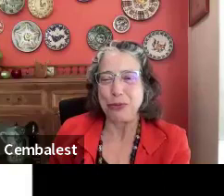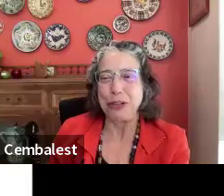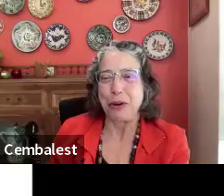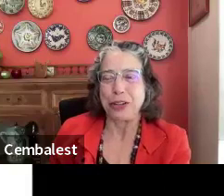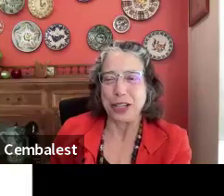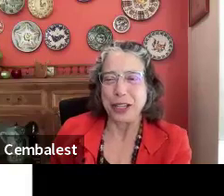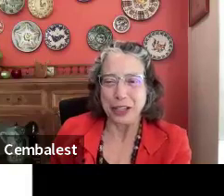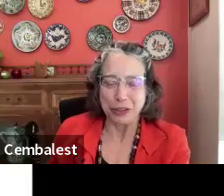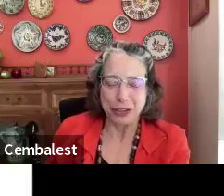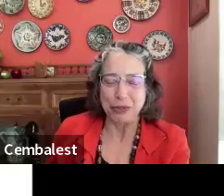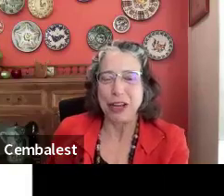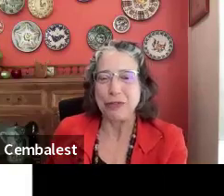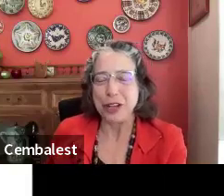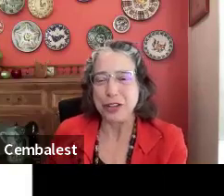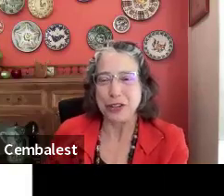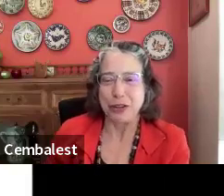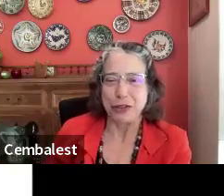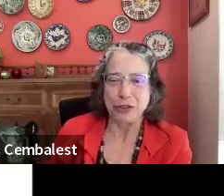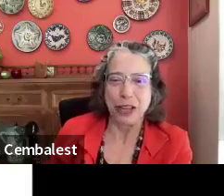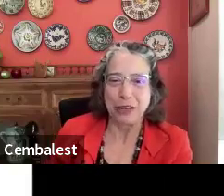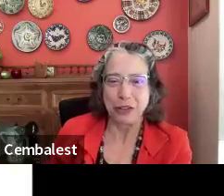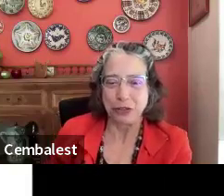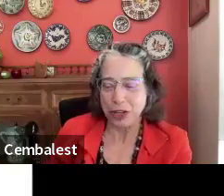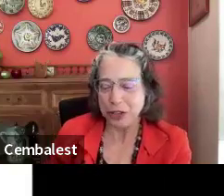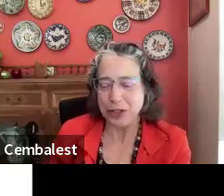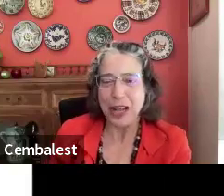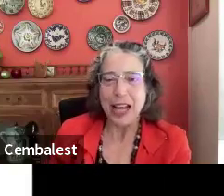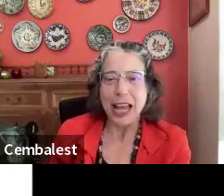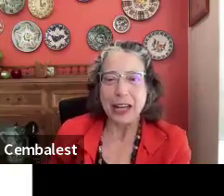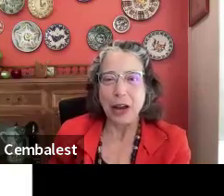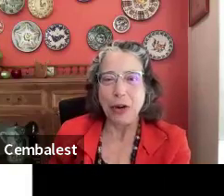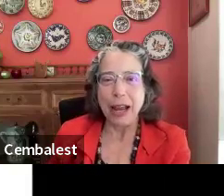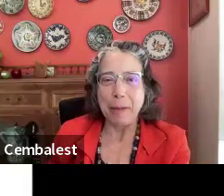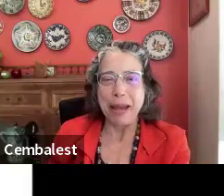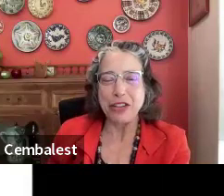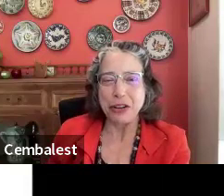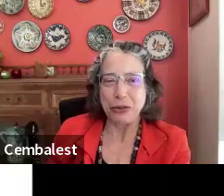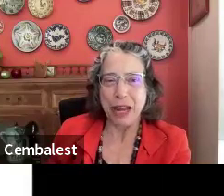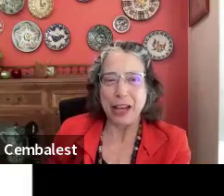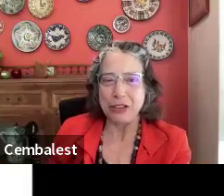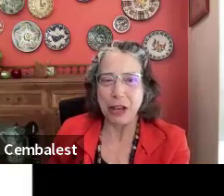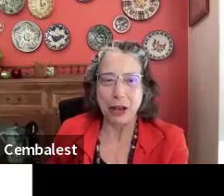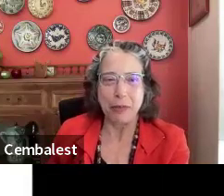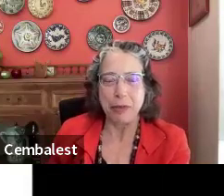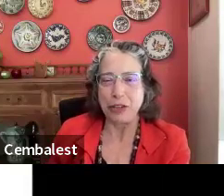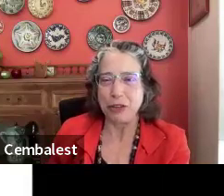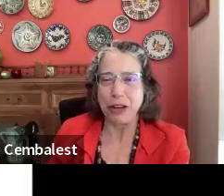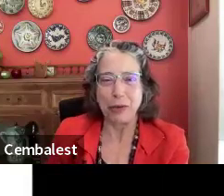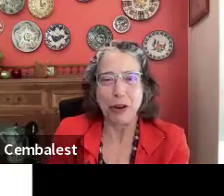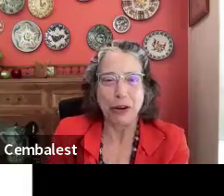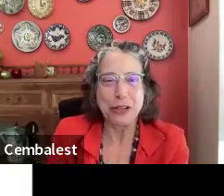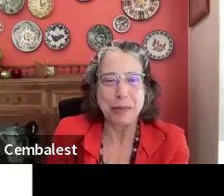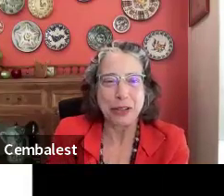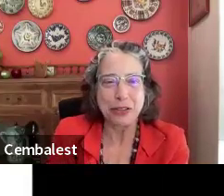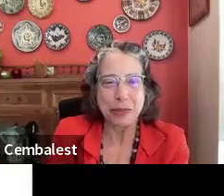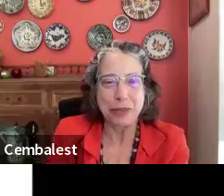major tool in marketing, intellectual conversation, our social life, social justice, and now I am best known as